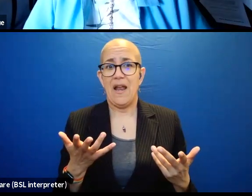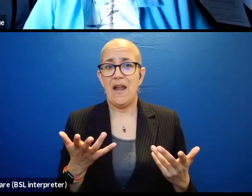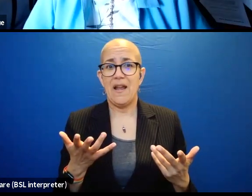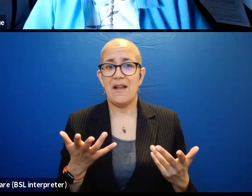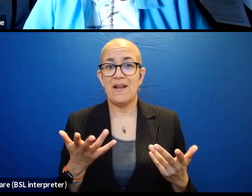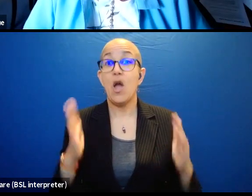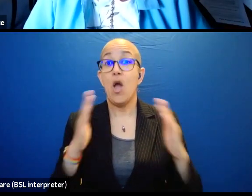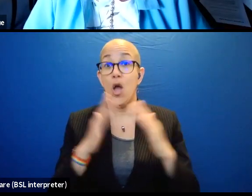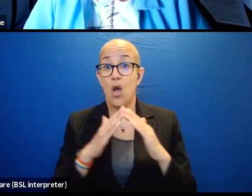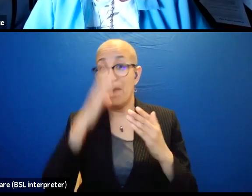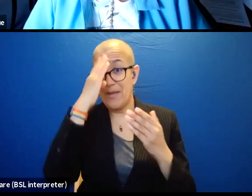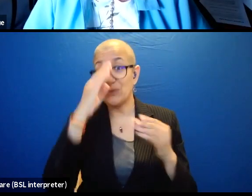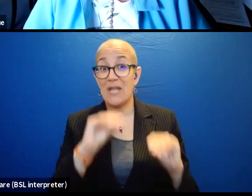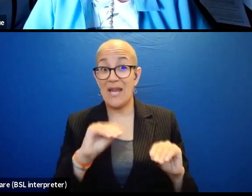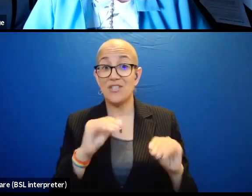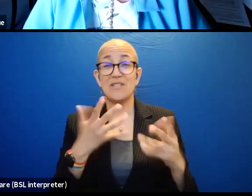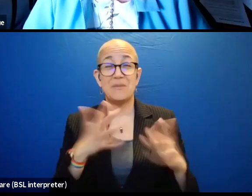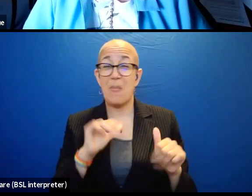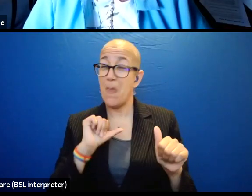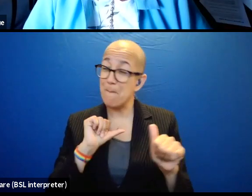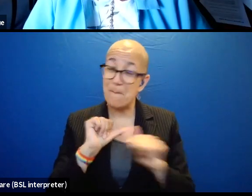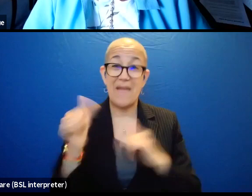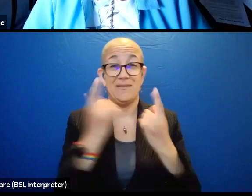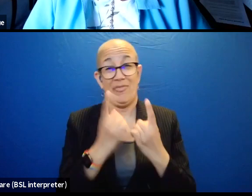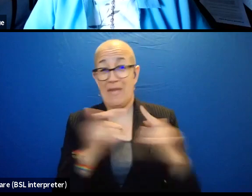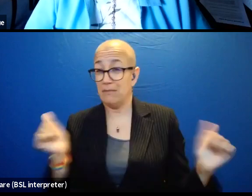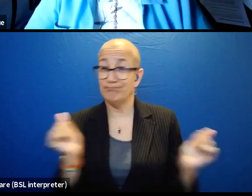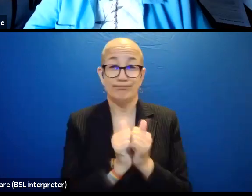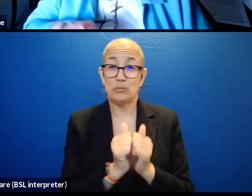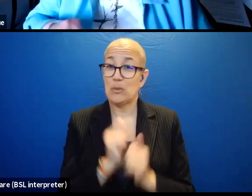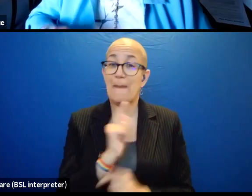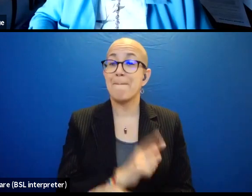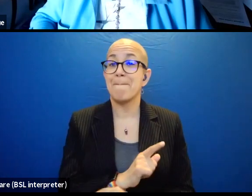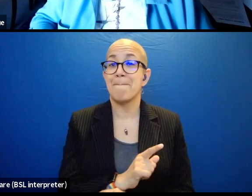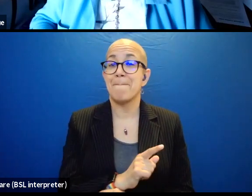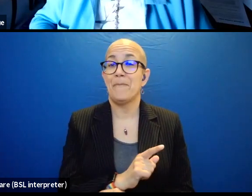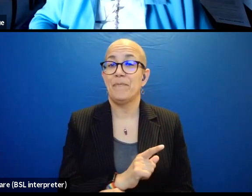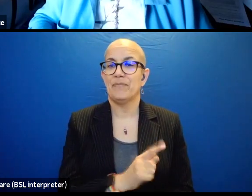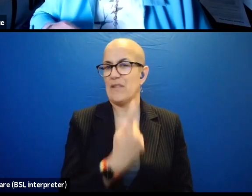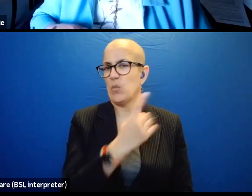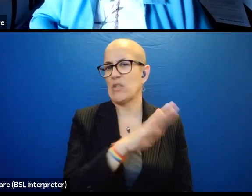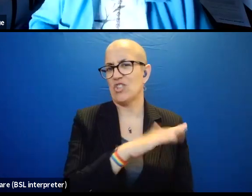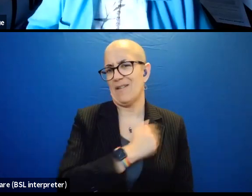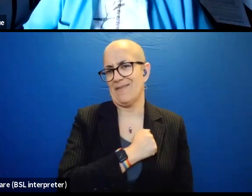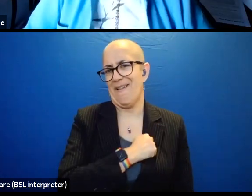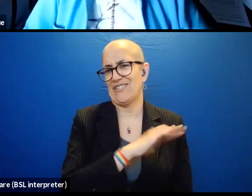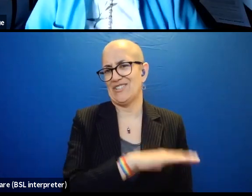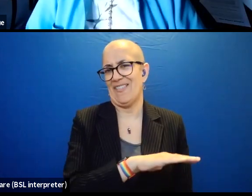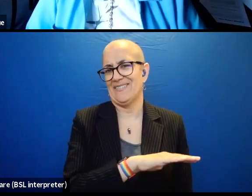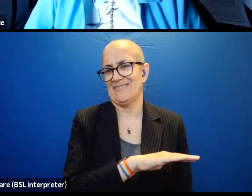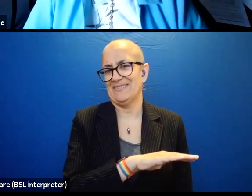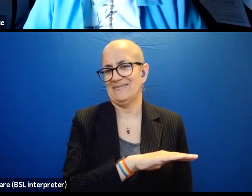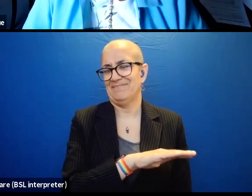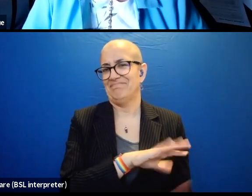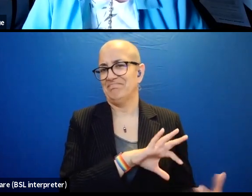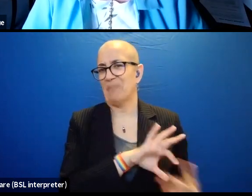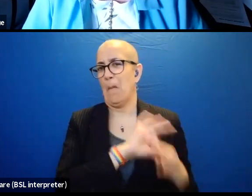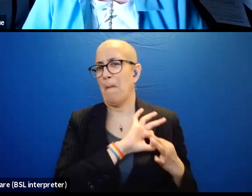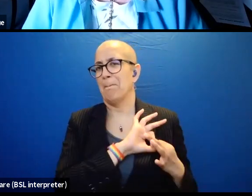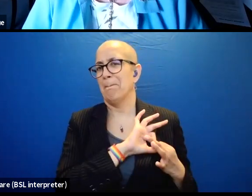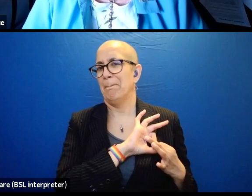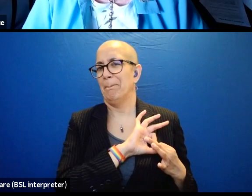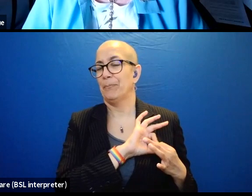home education has been the best thing for him. And, you know, that's one child. It's our child. It's pretty close. But